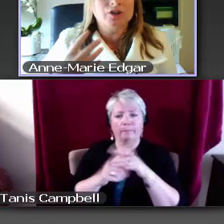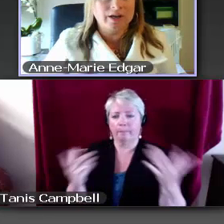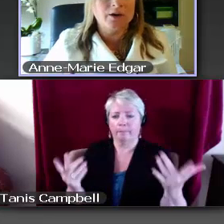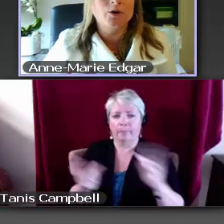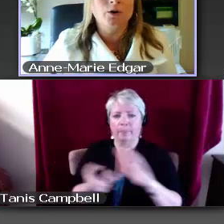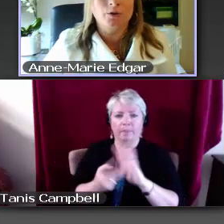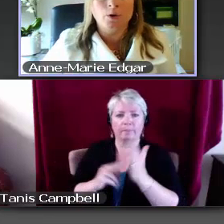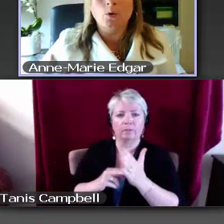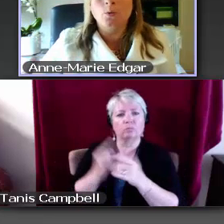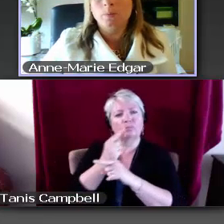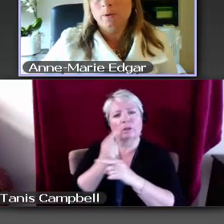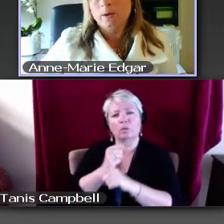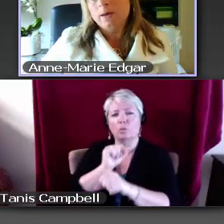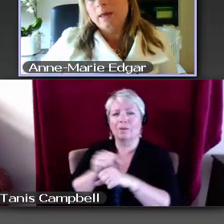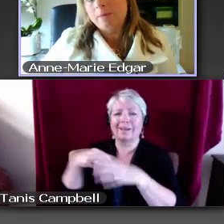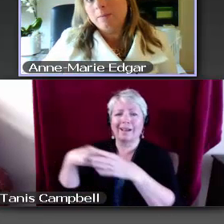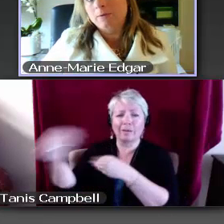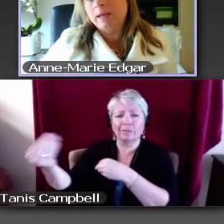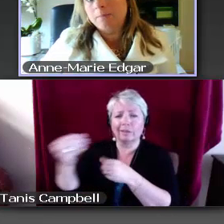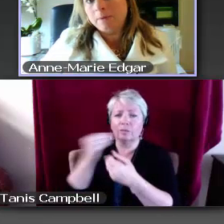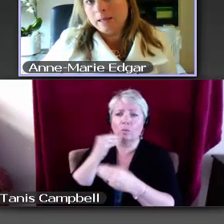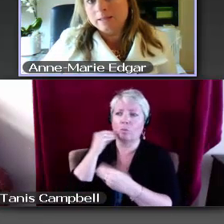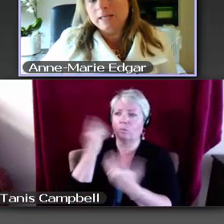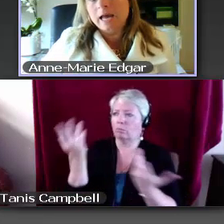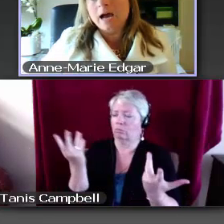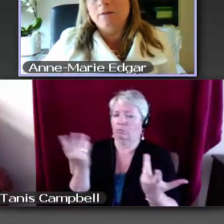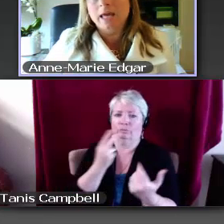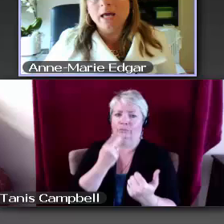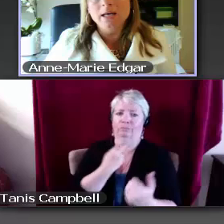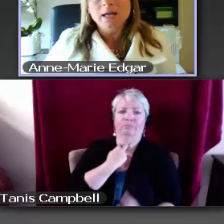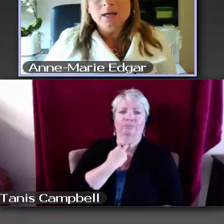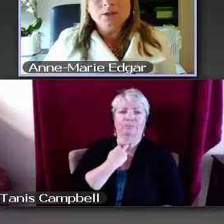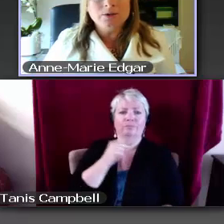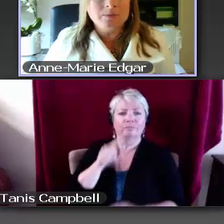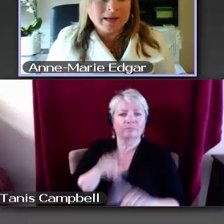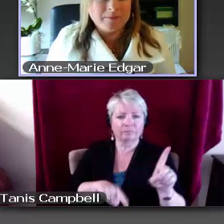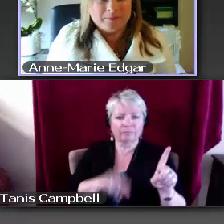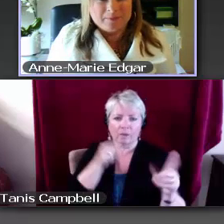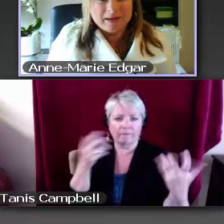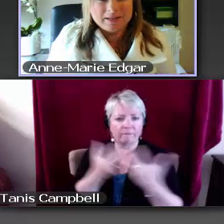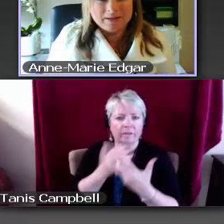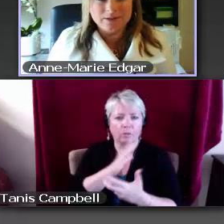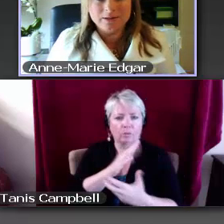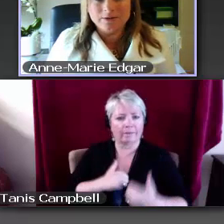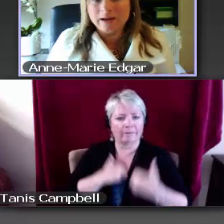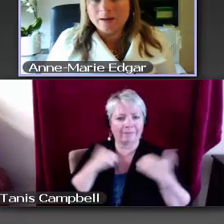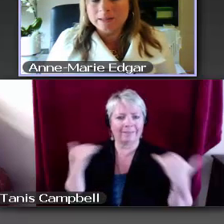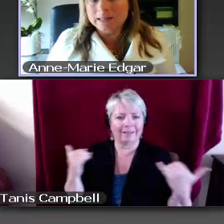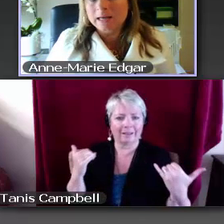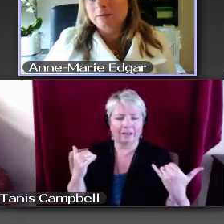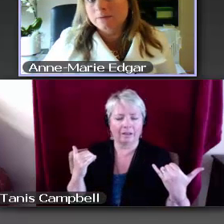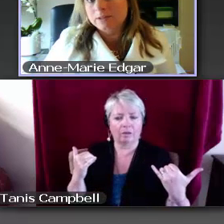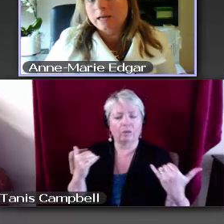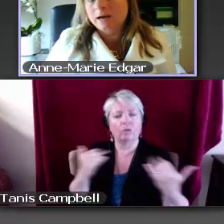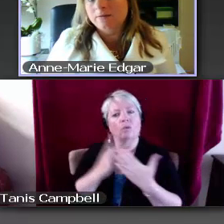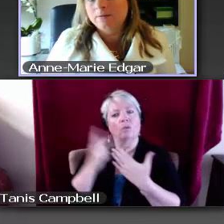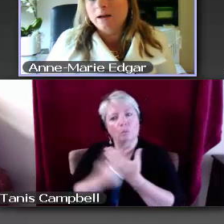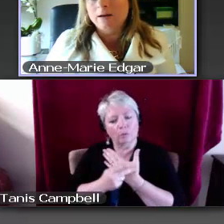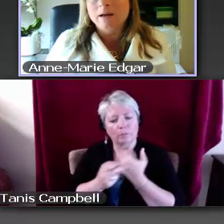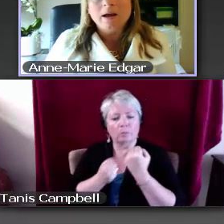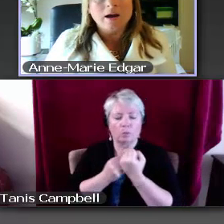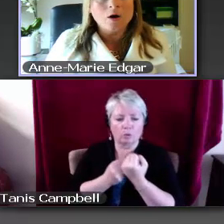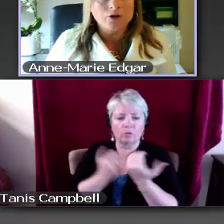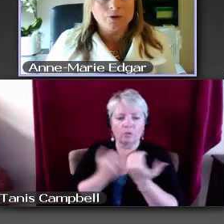the change that can occur, the hope that people can begin to have again to make a difference in their family's life, just to